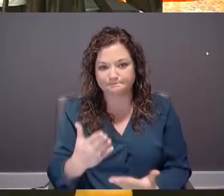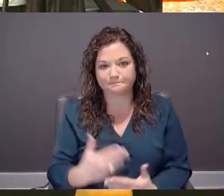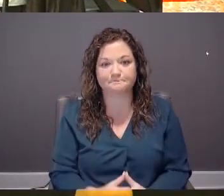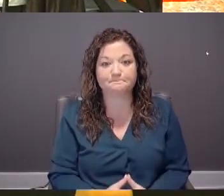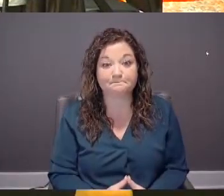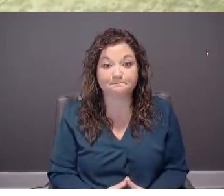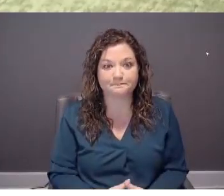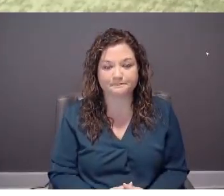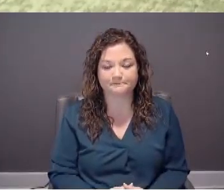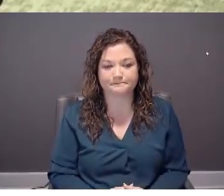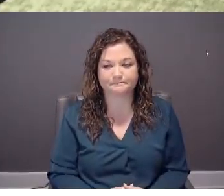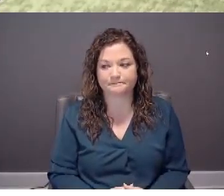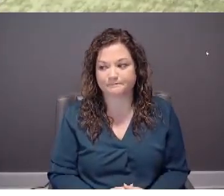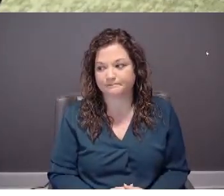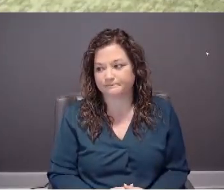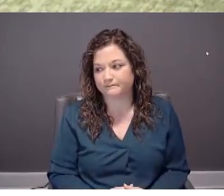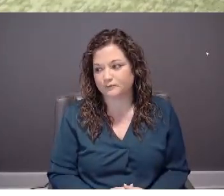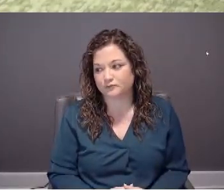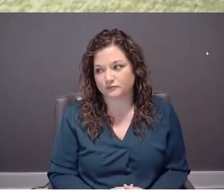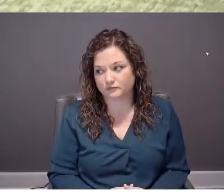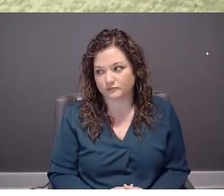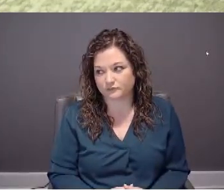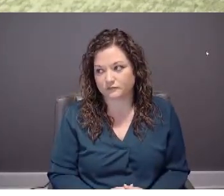Thanks, Mayor.